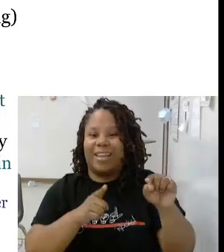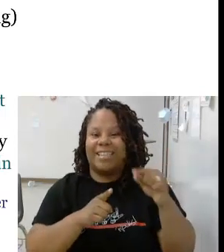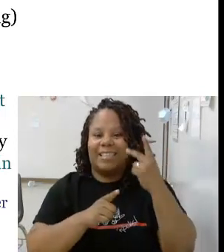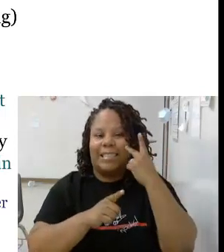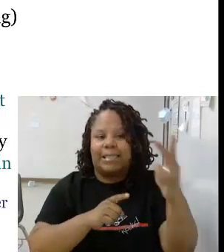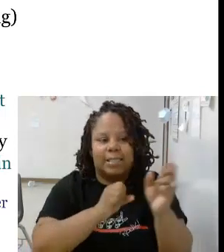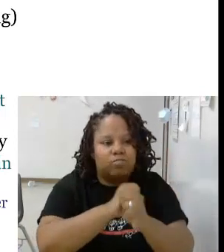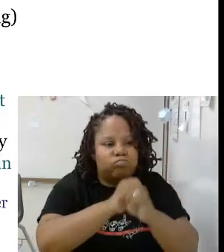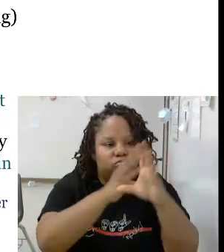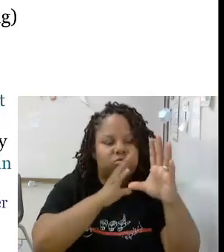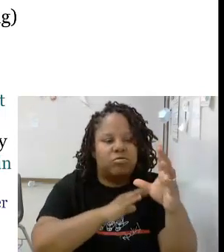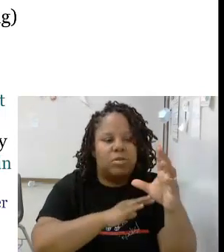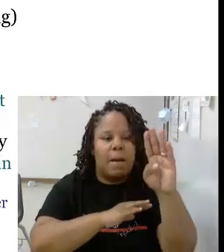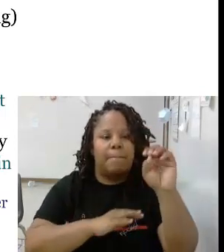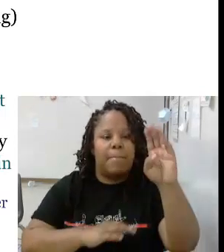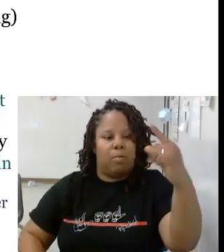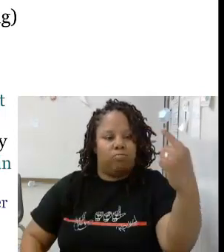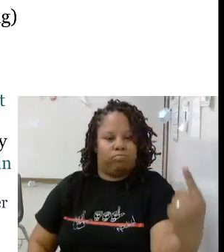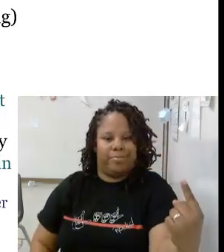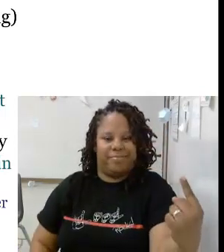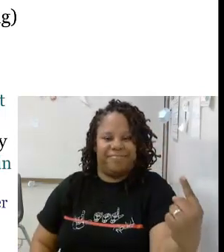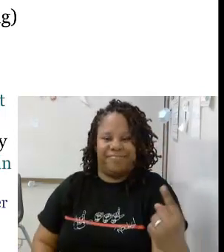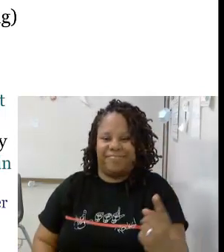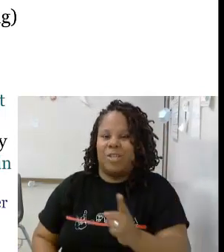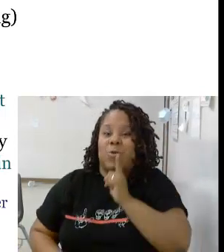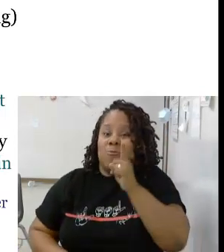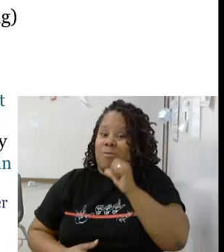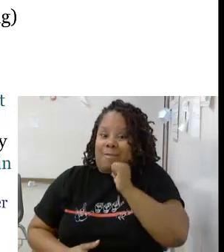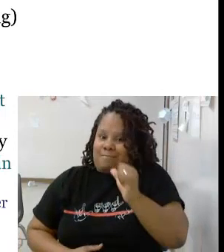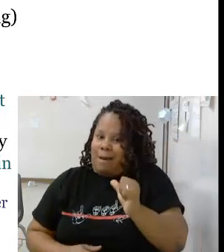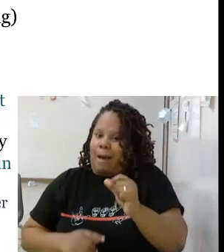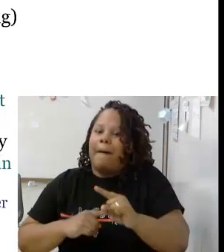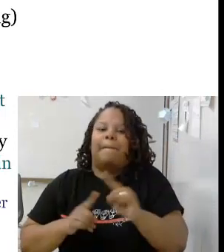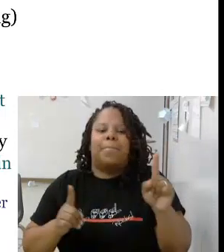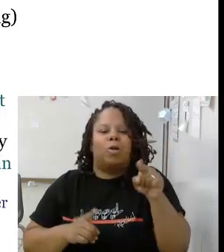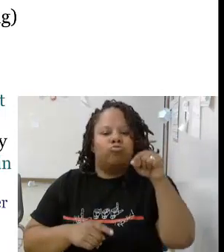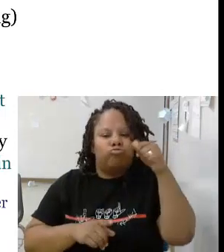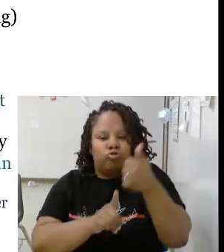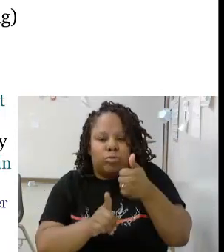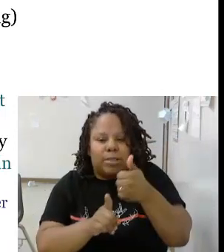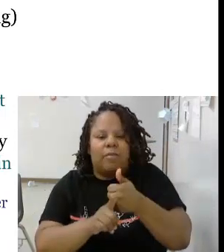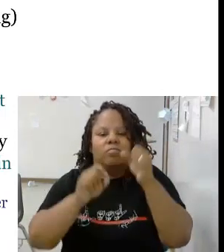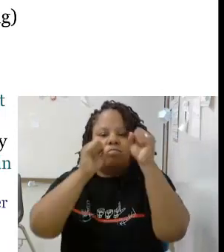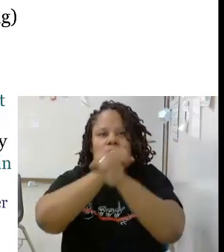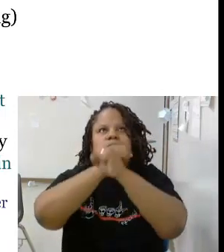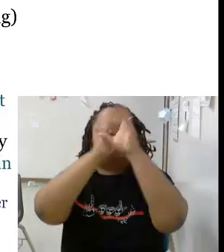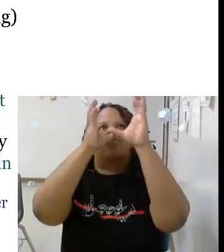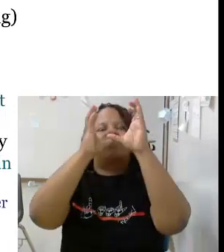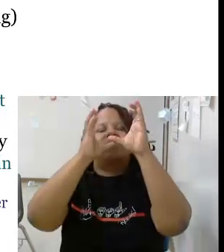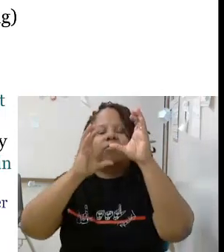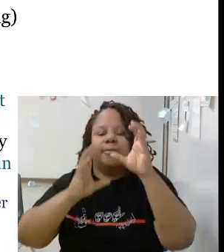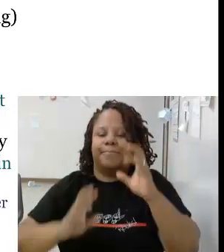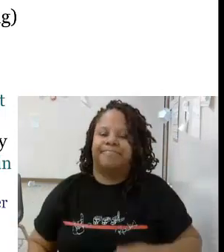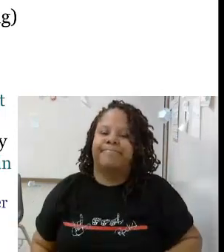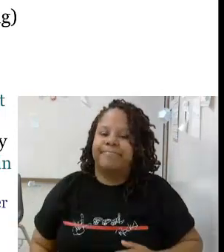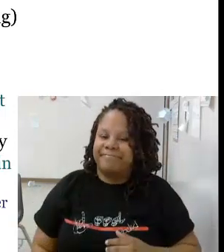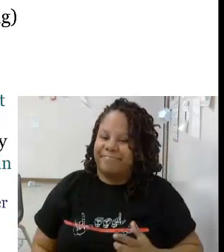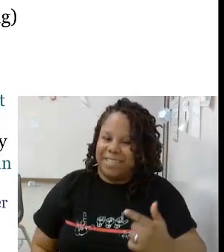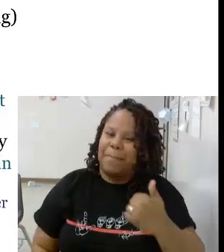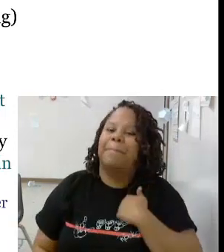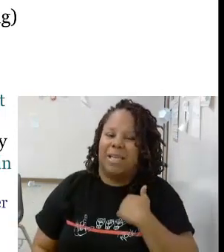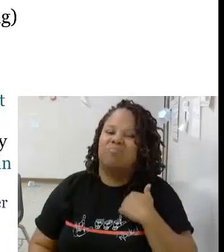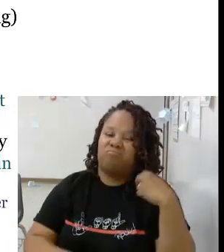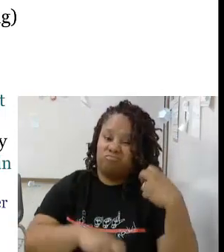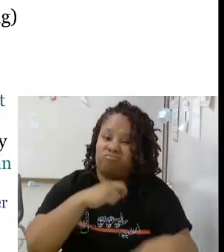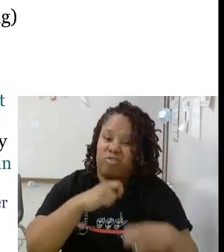put somebody, let's say, to the left, and then I sign about other things, and when I go back to refer to that person, I have forgotten where